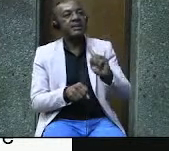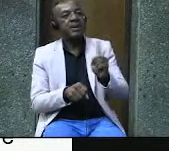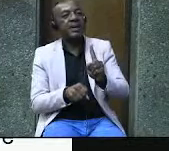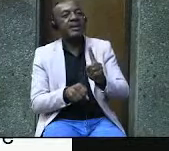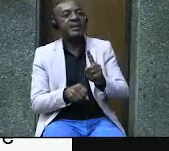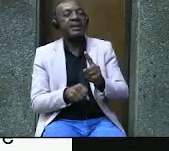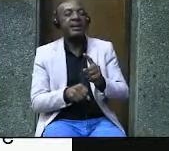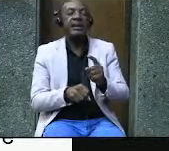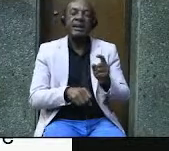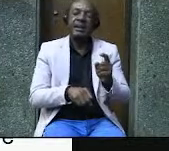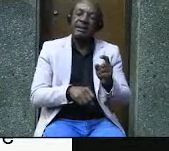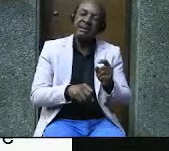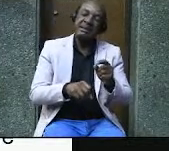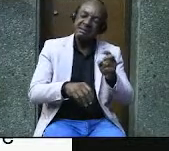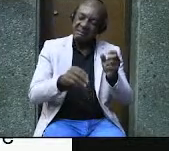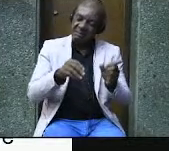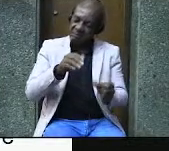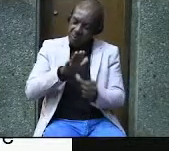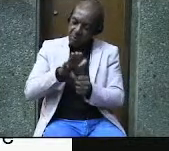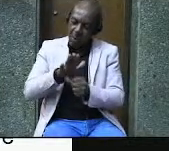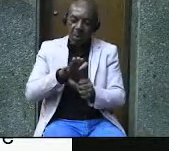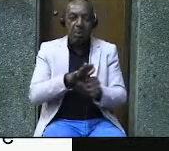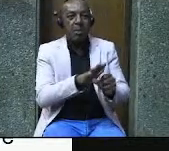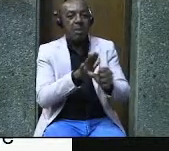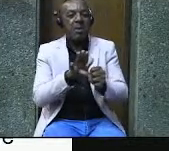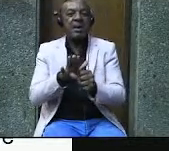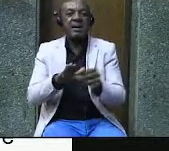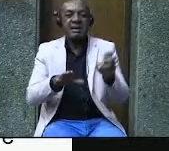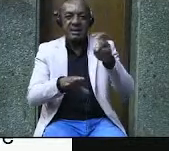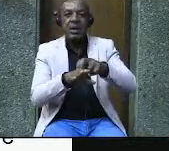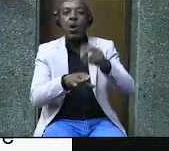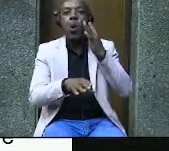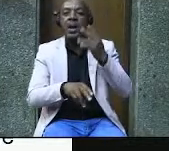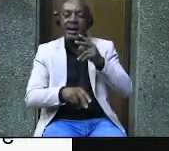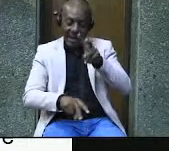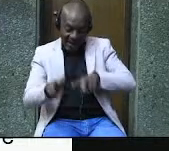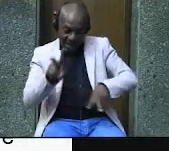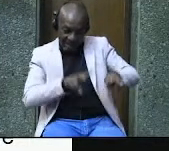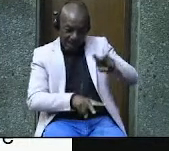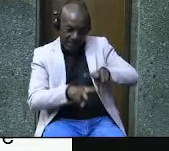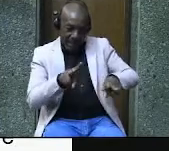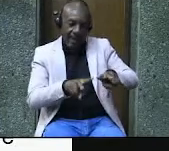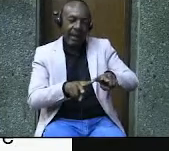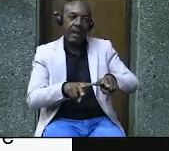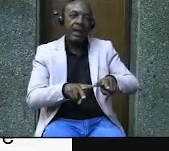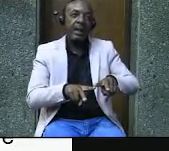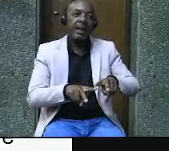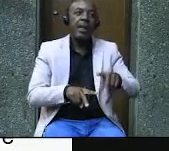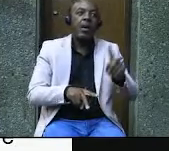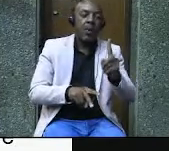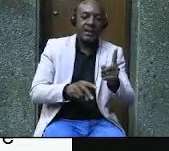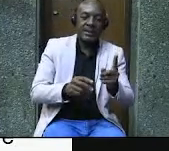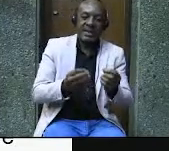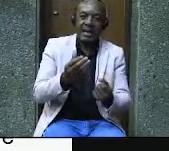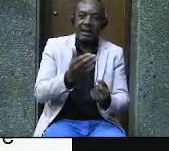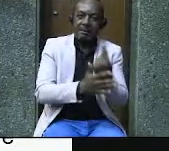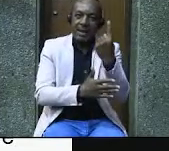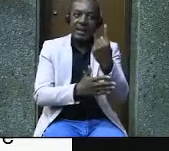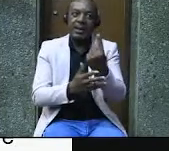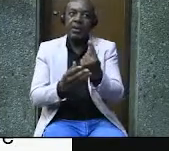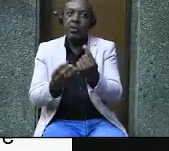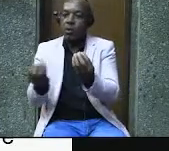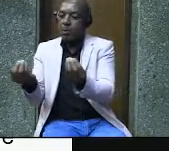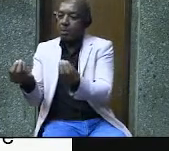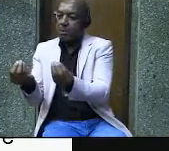we look at the characteristic of the property, we involve experts such as valuers to come and look at the